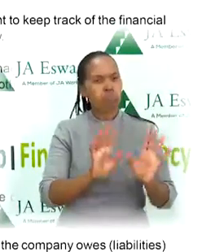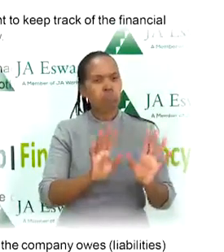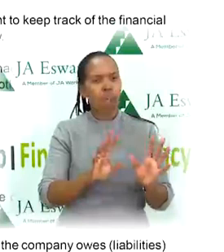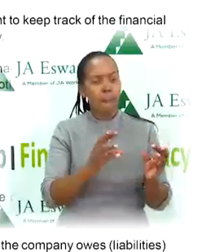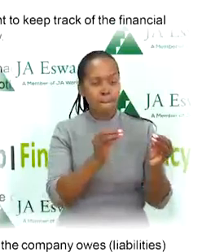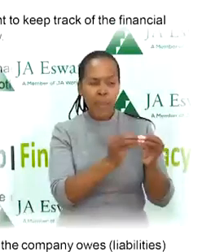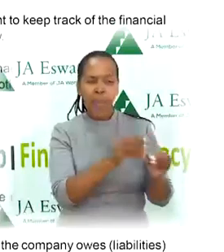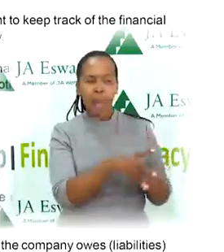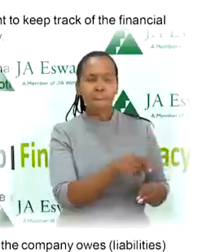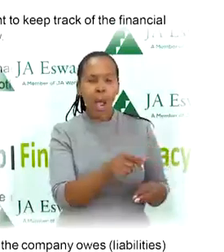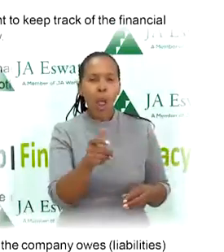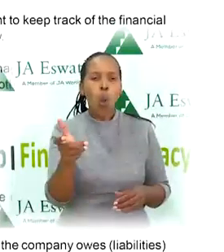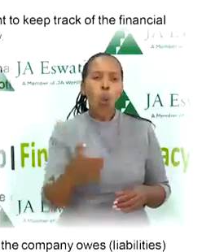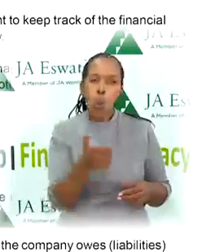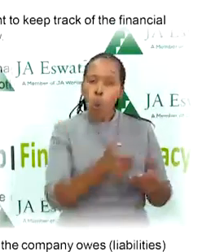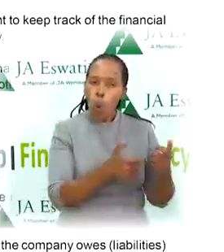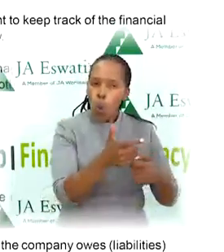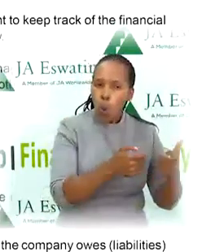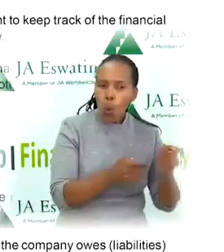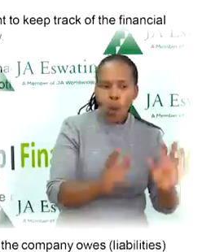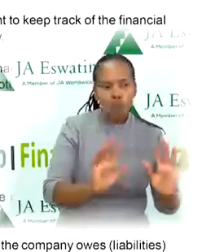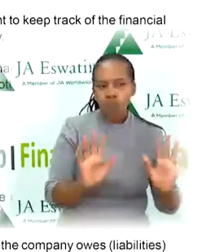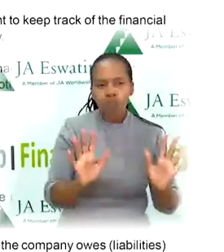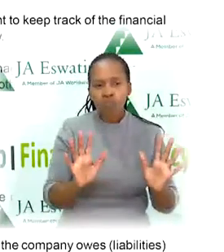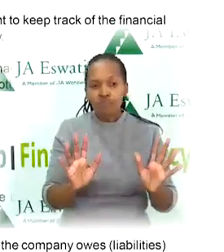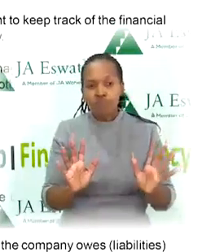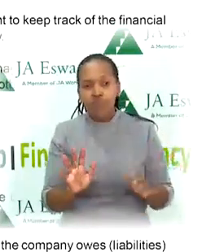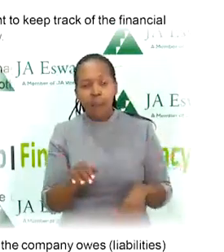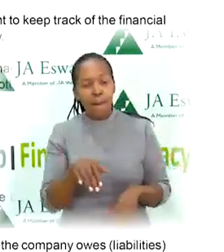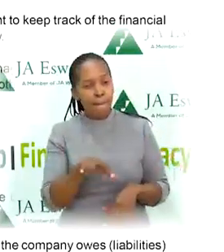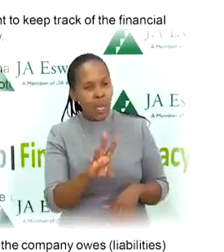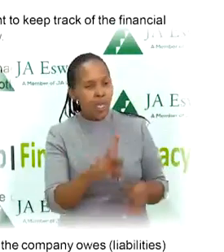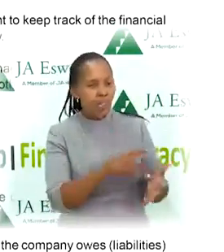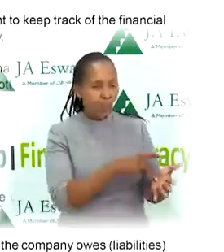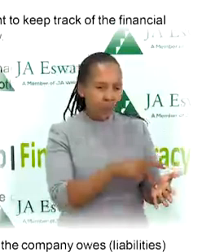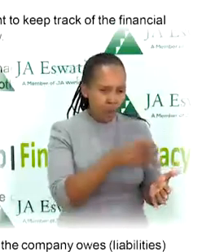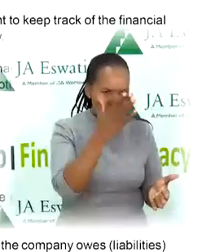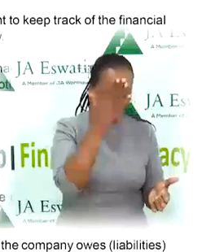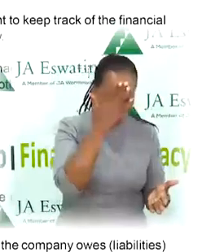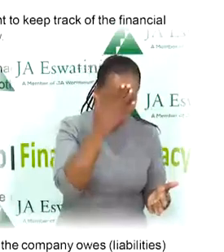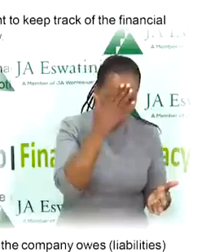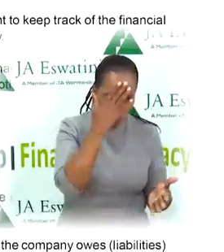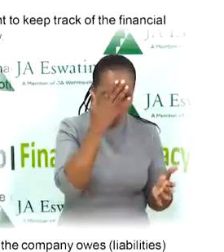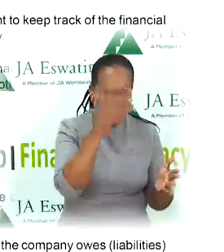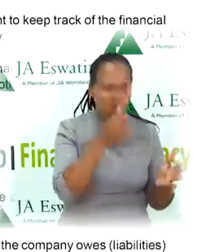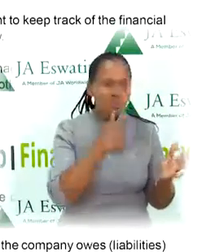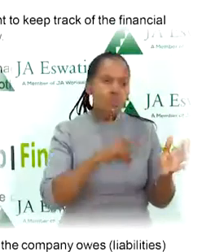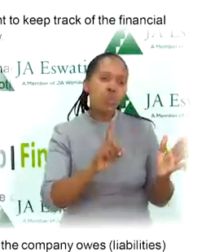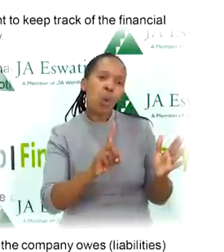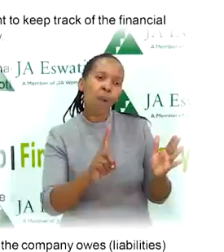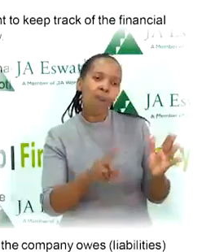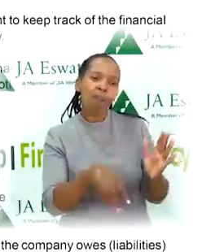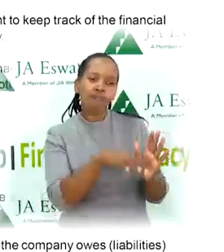profit. Part of it has to pay the resources, part of its suppliers, pay the staff, and all the costs that